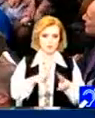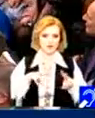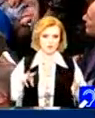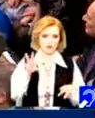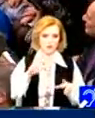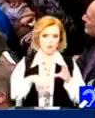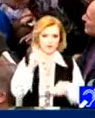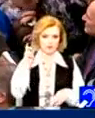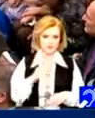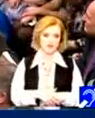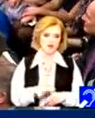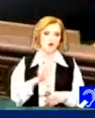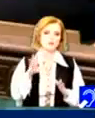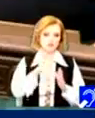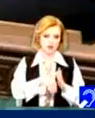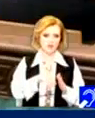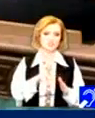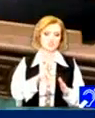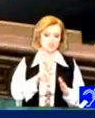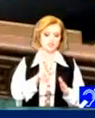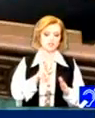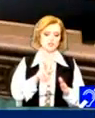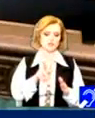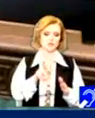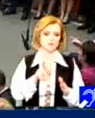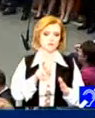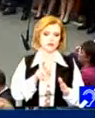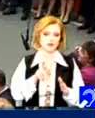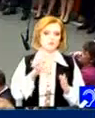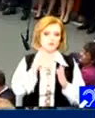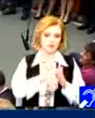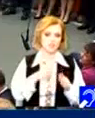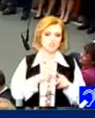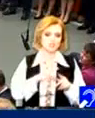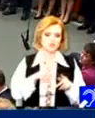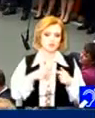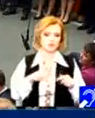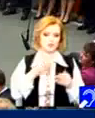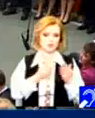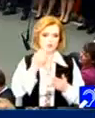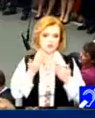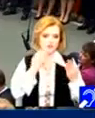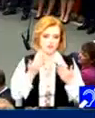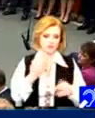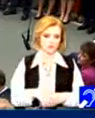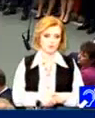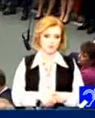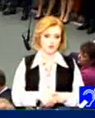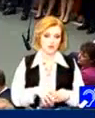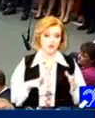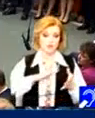Brexit, printre care un acord economic cu UE pe modelul Canadei sau un nou referendum. The results of the process this House has gone through